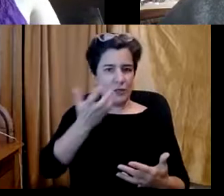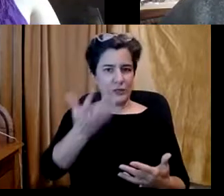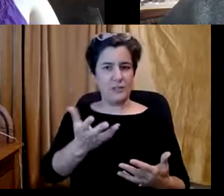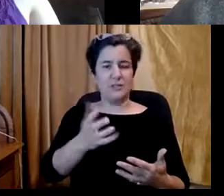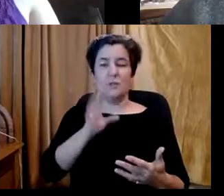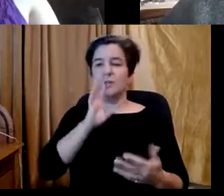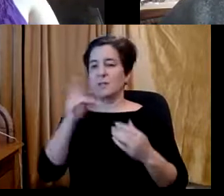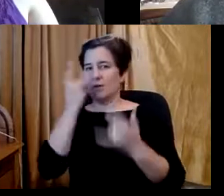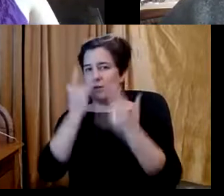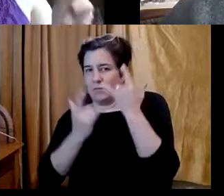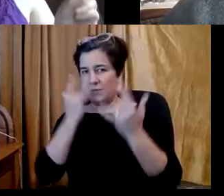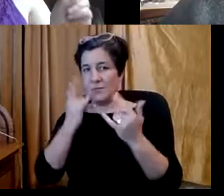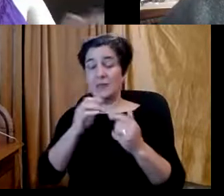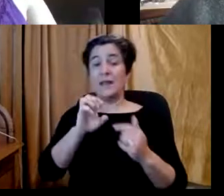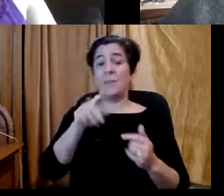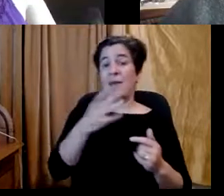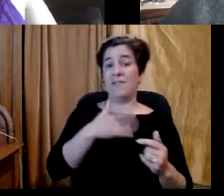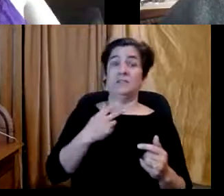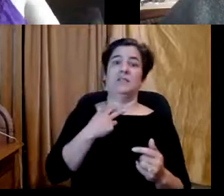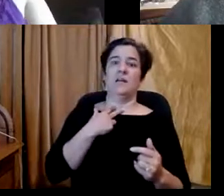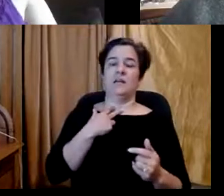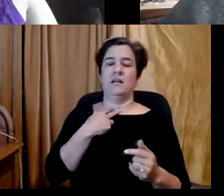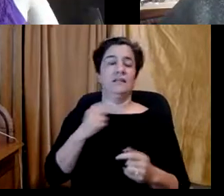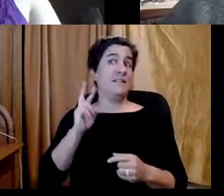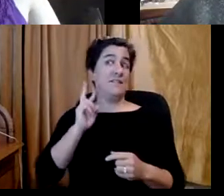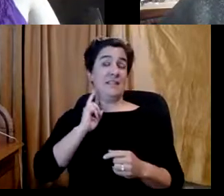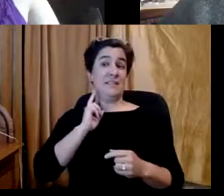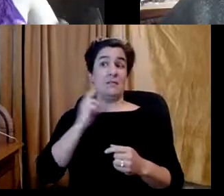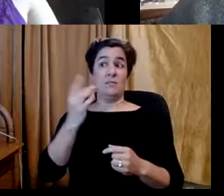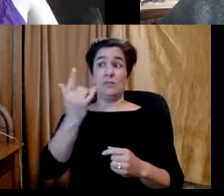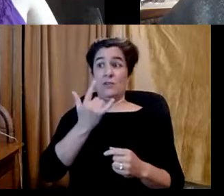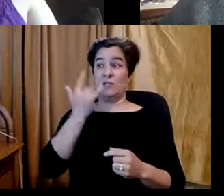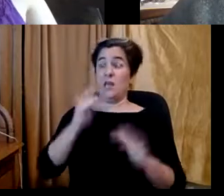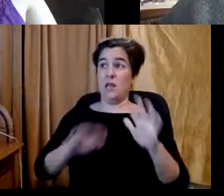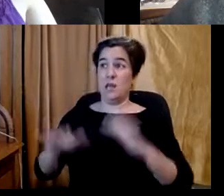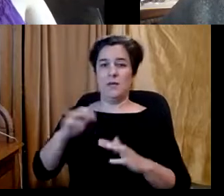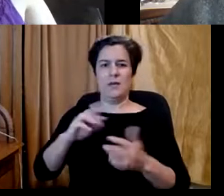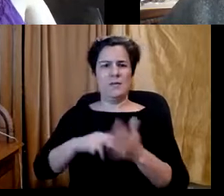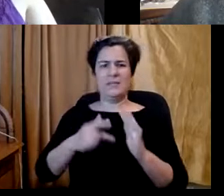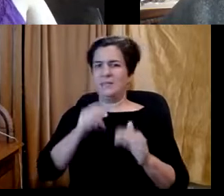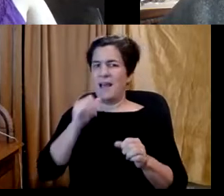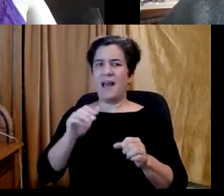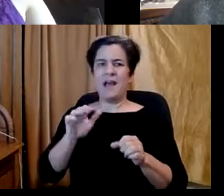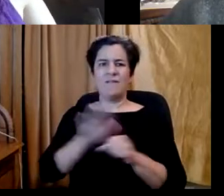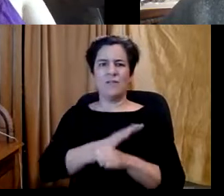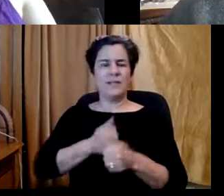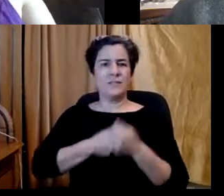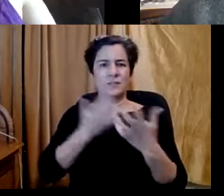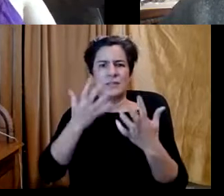narcissism, and the empath that feels caught and at the victim of the narcissist is where we're not fully experiencing our anger and knowing how to set boundaries for